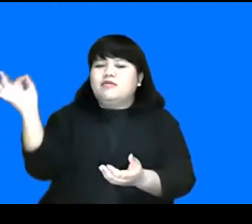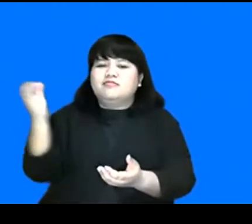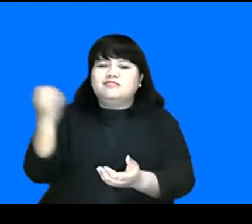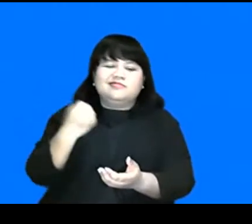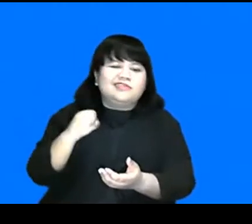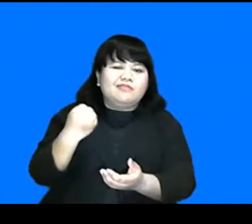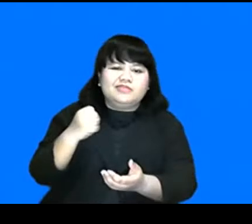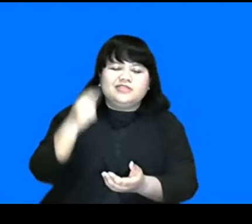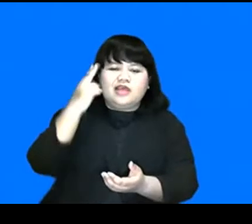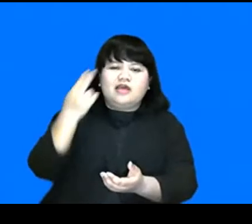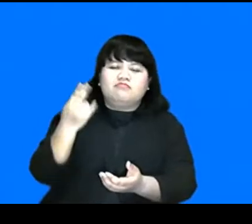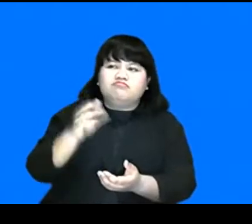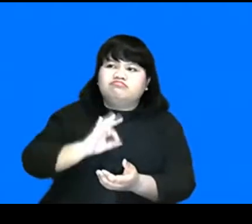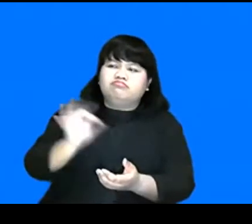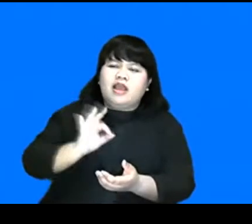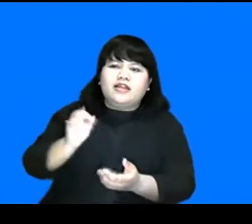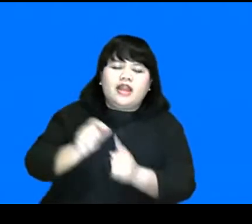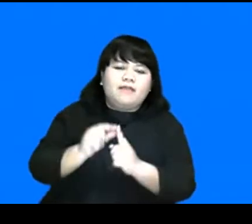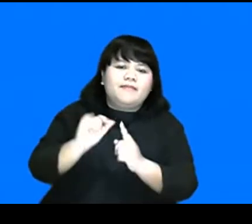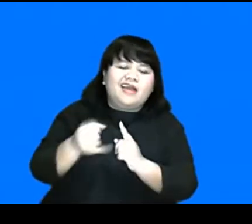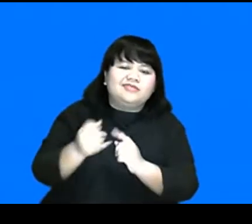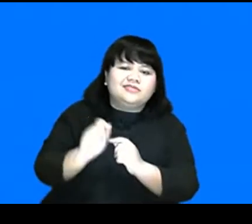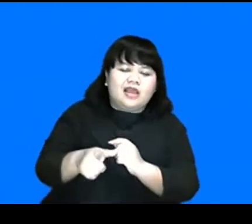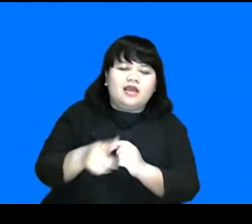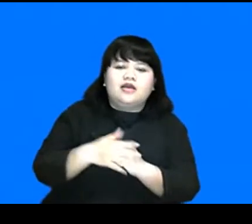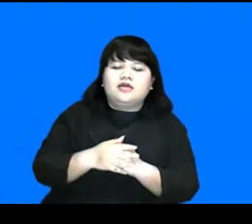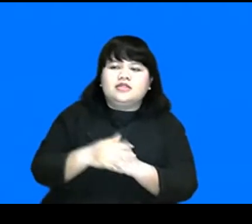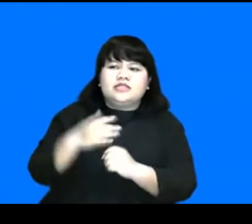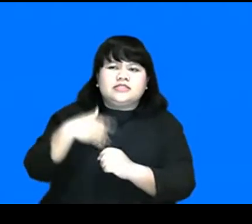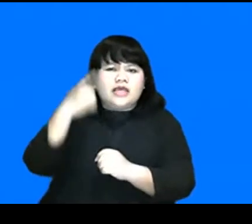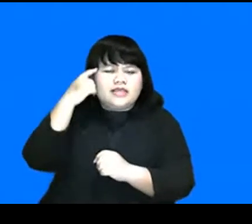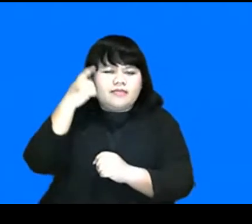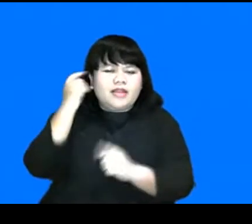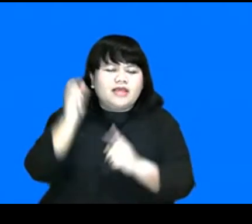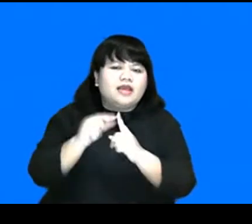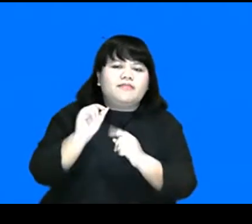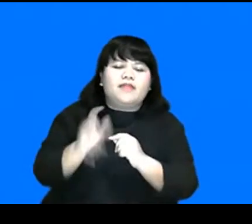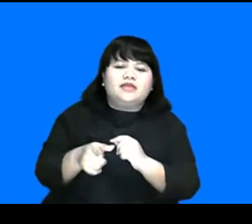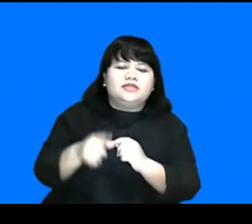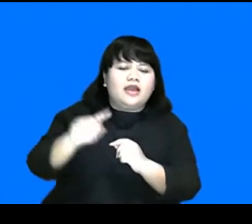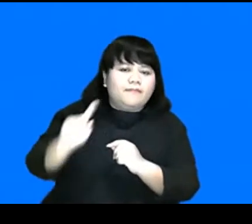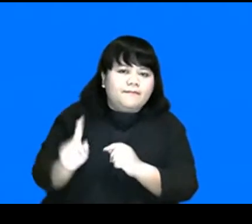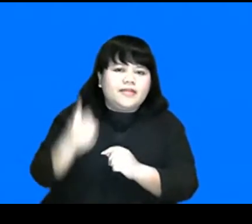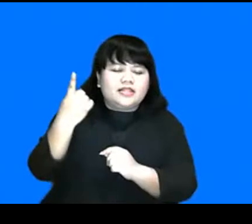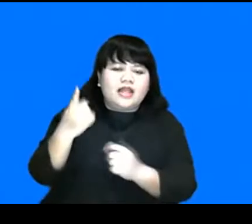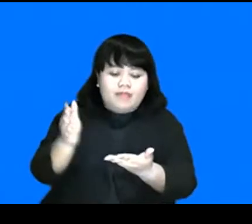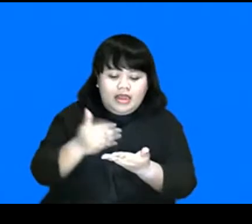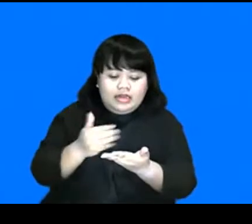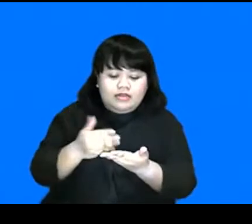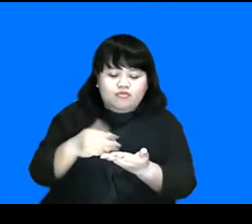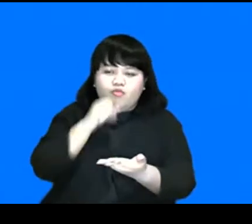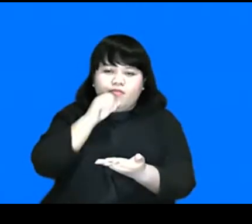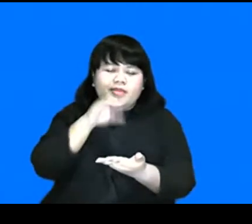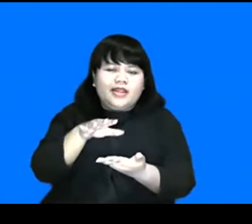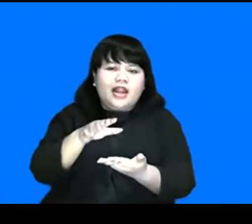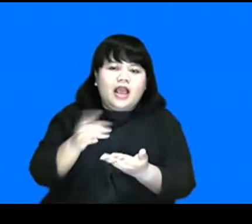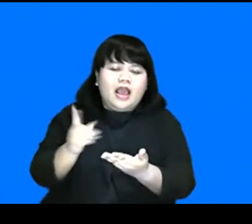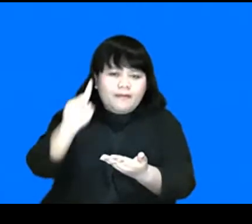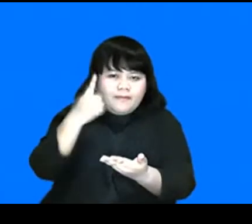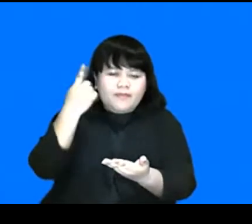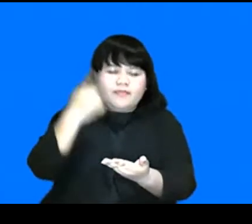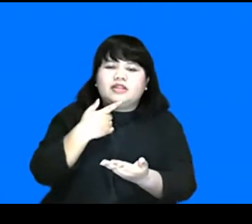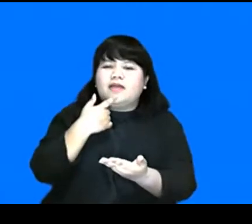when I studied taxation, there's the first page of the book says, okay, the government needs money. What can the government do?